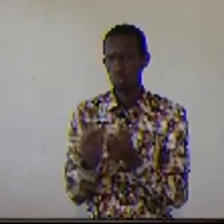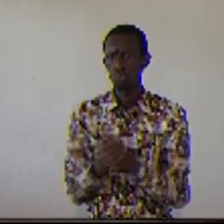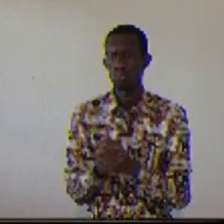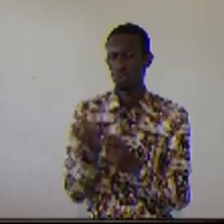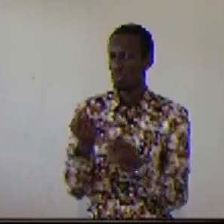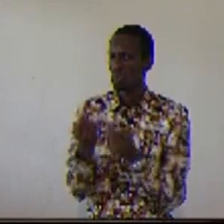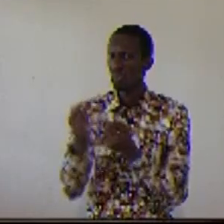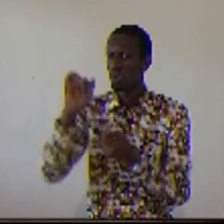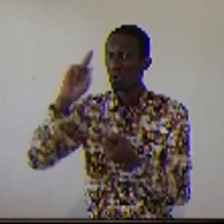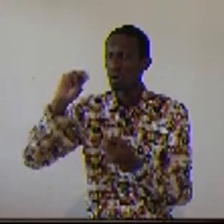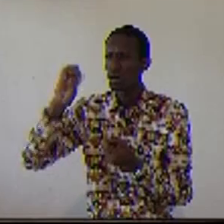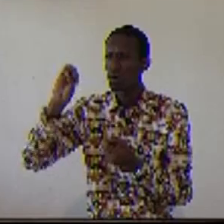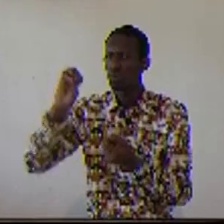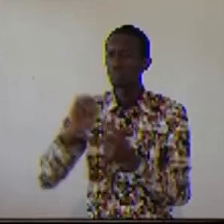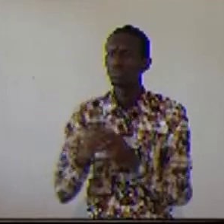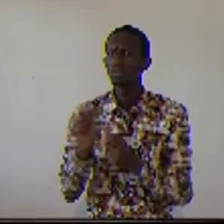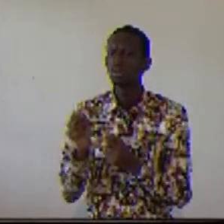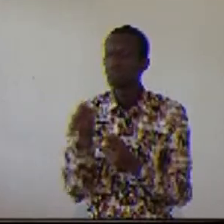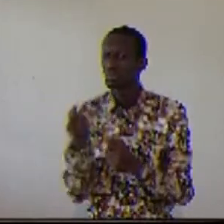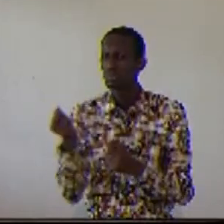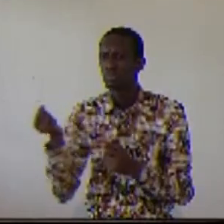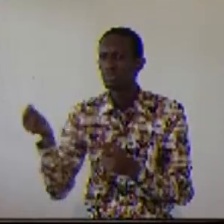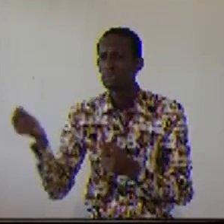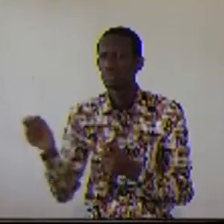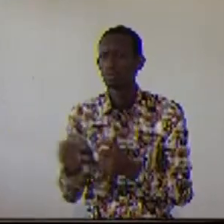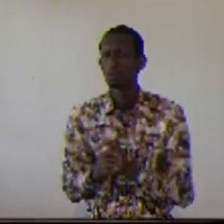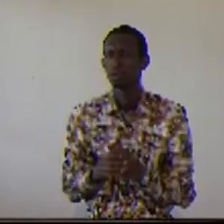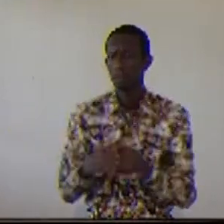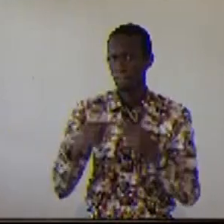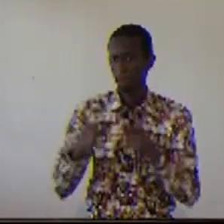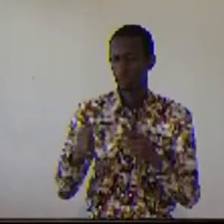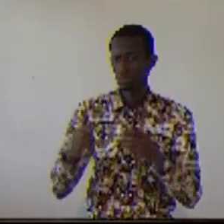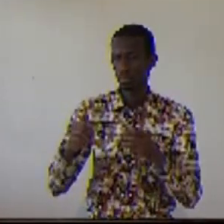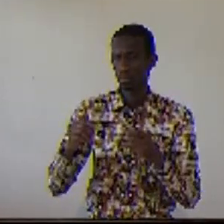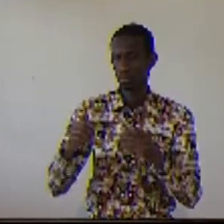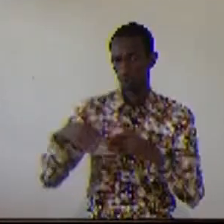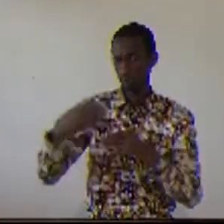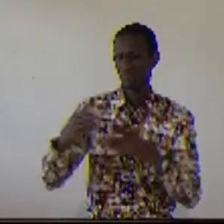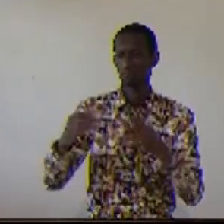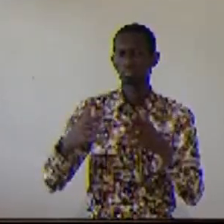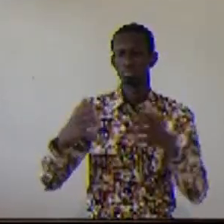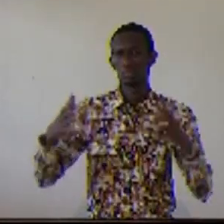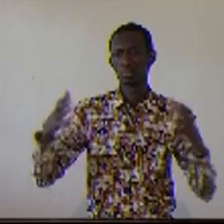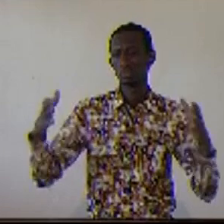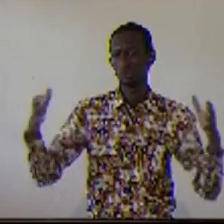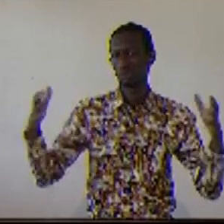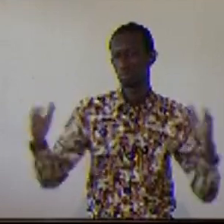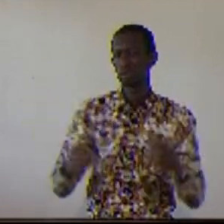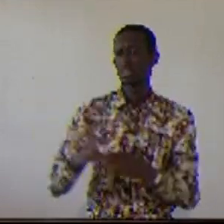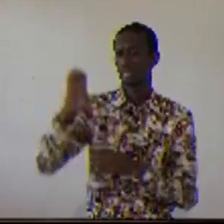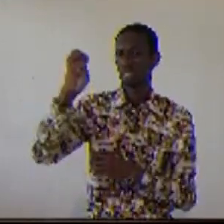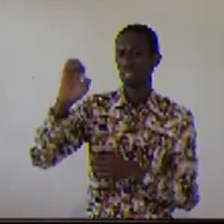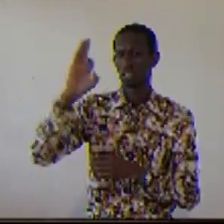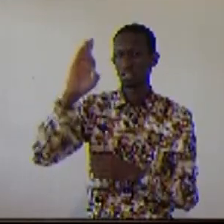particles, and then nails are bigger. So the effect of the surface area